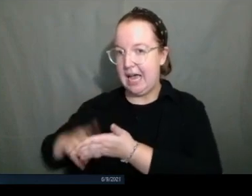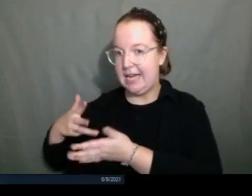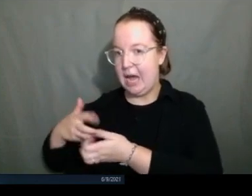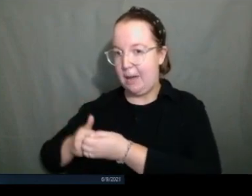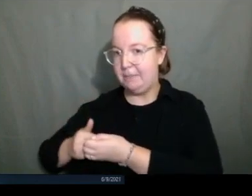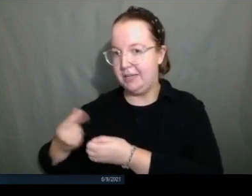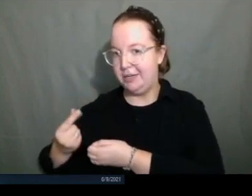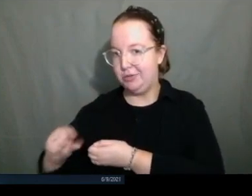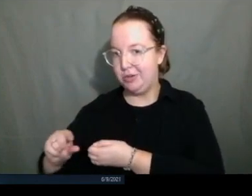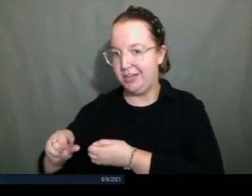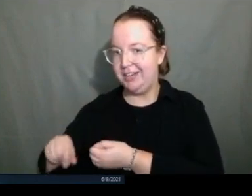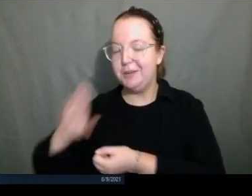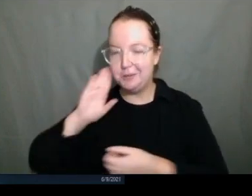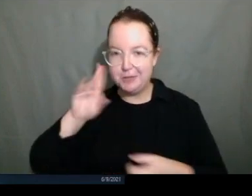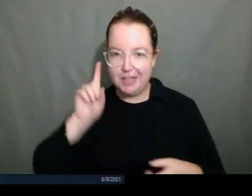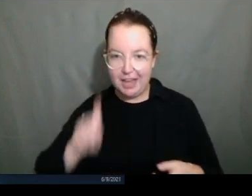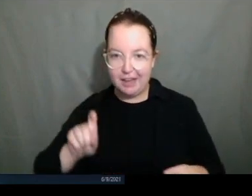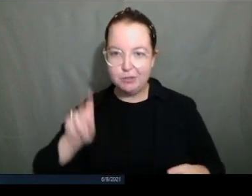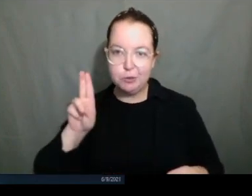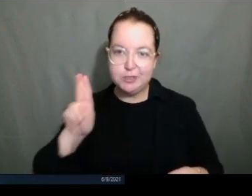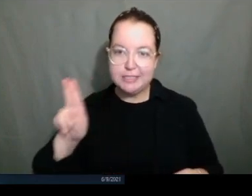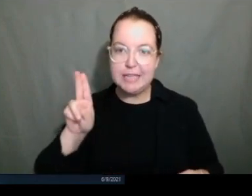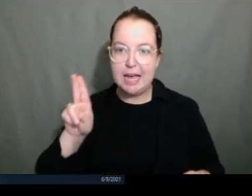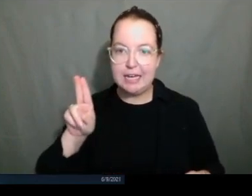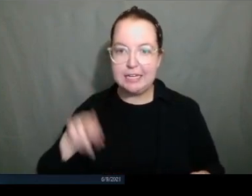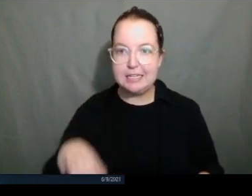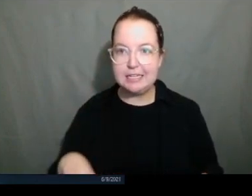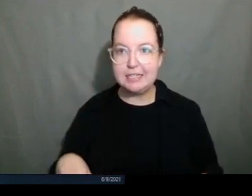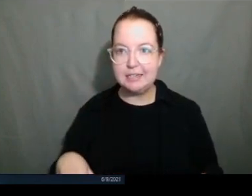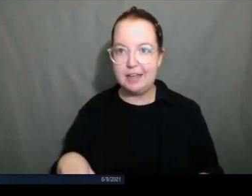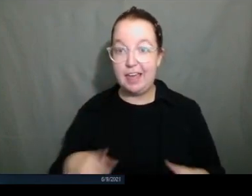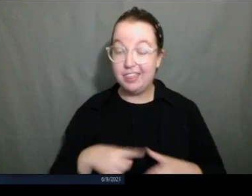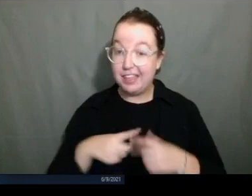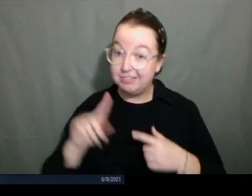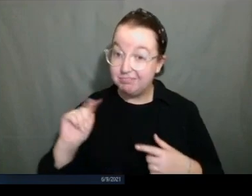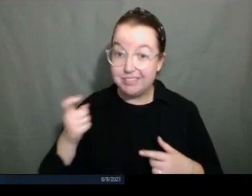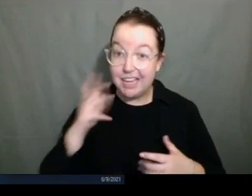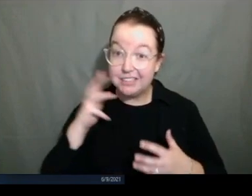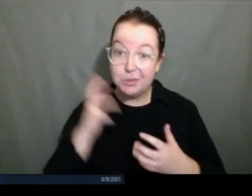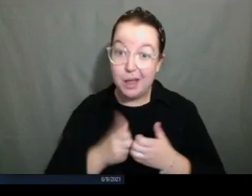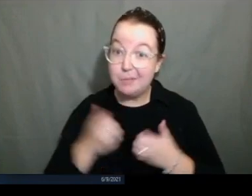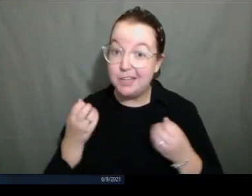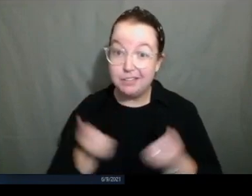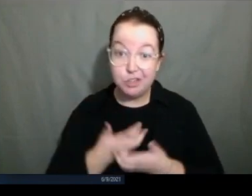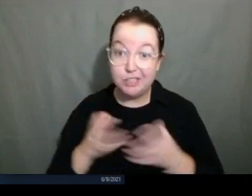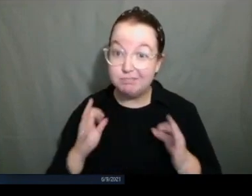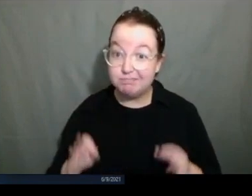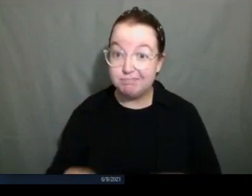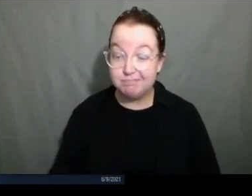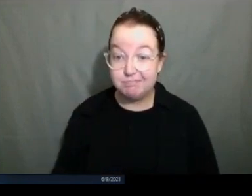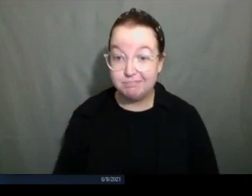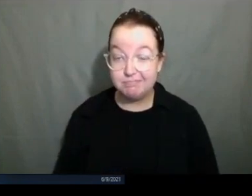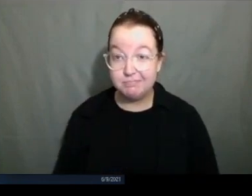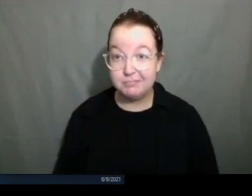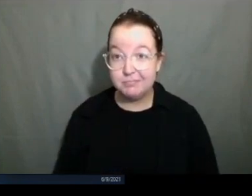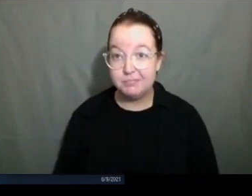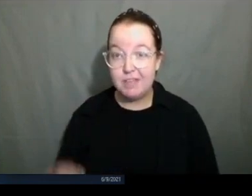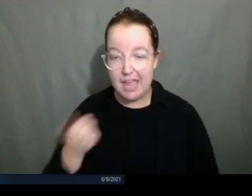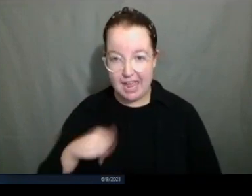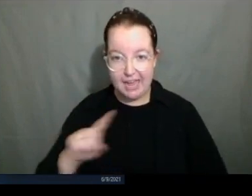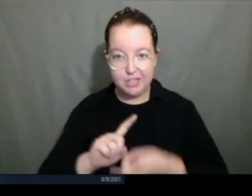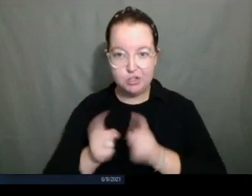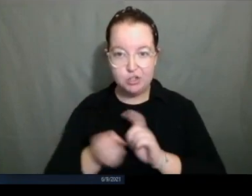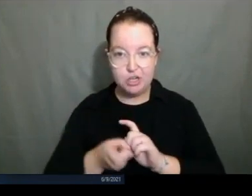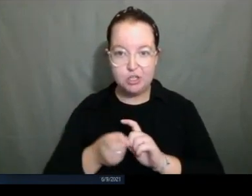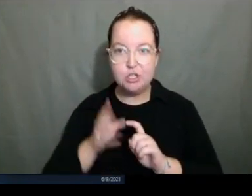will just ask you to sign the form and you'll see your taxes are updated on the next payroll. So any changes to